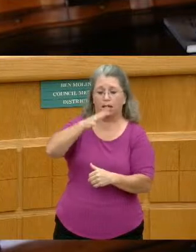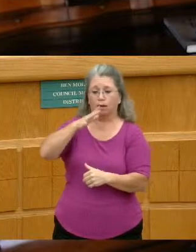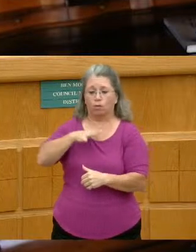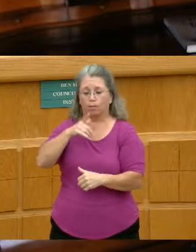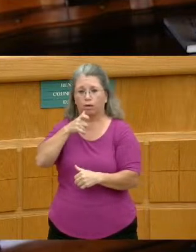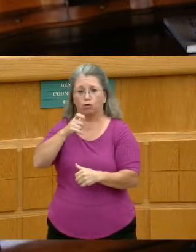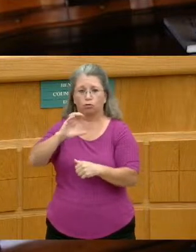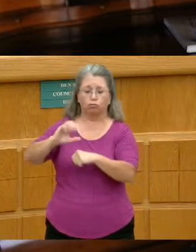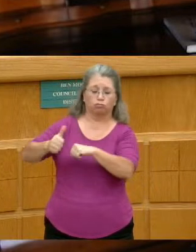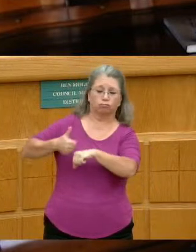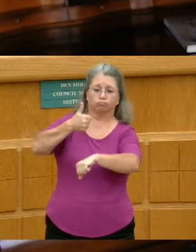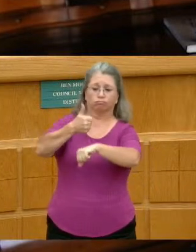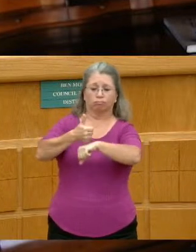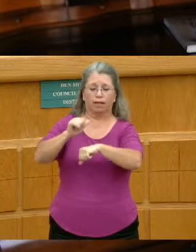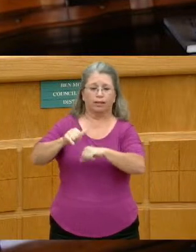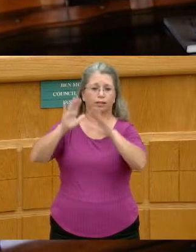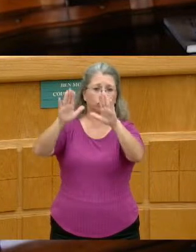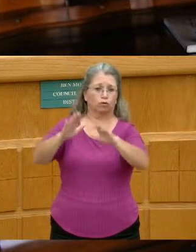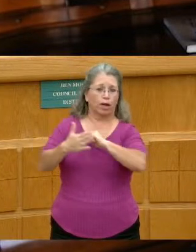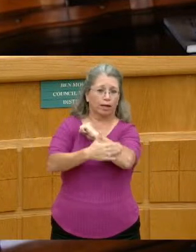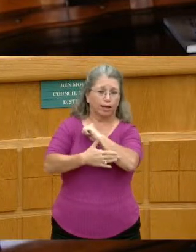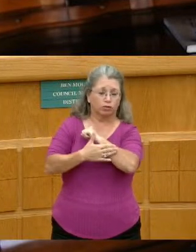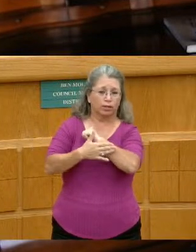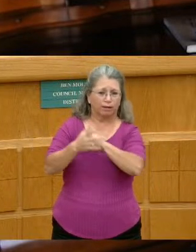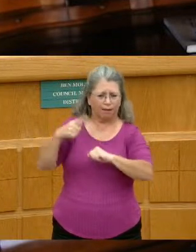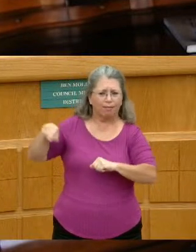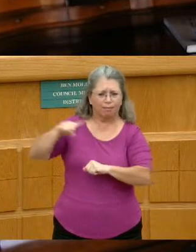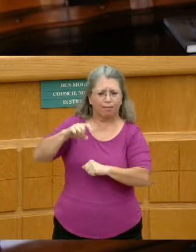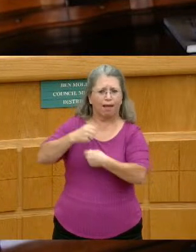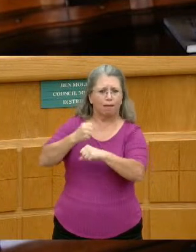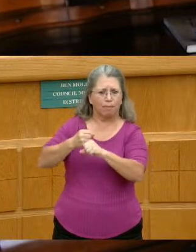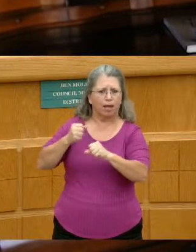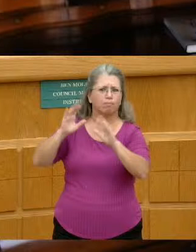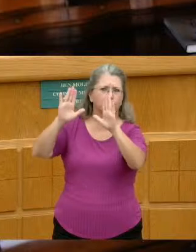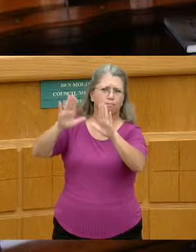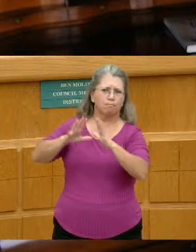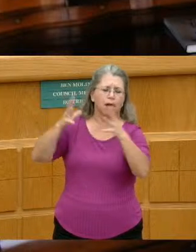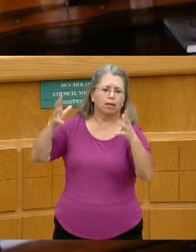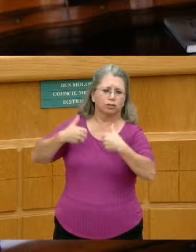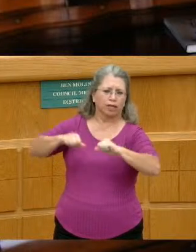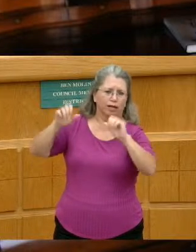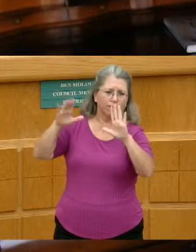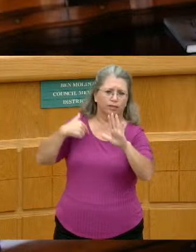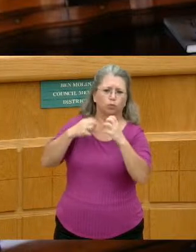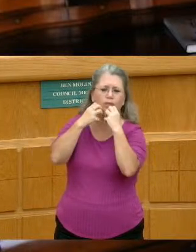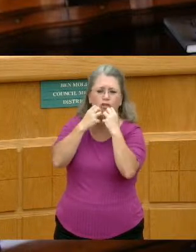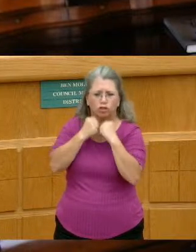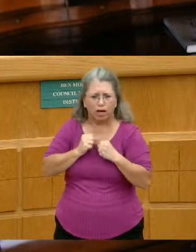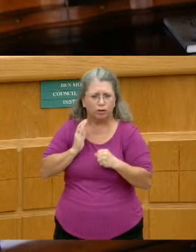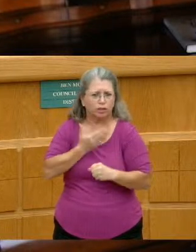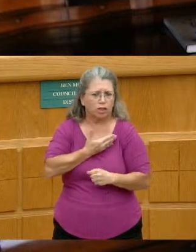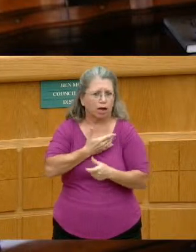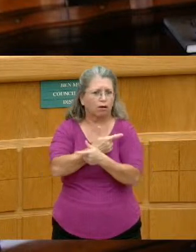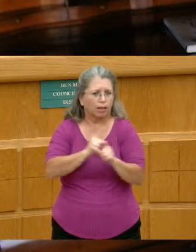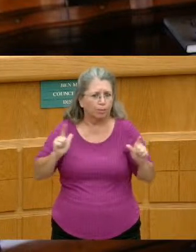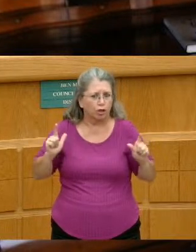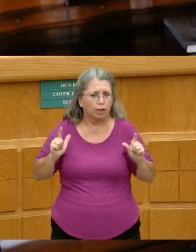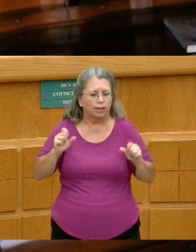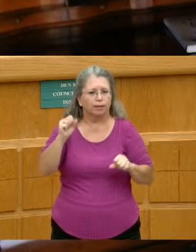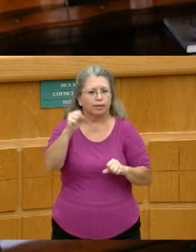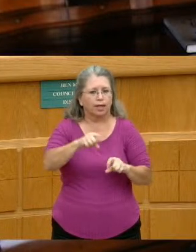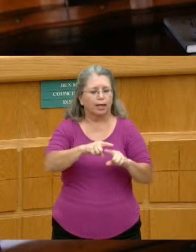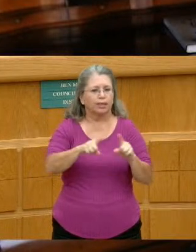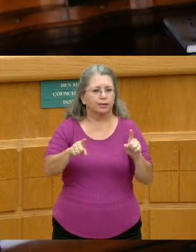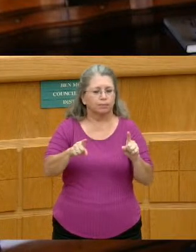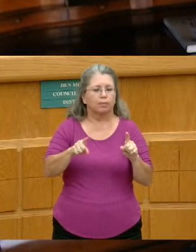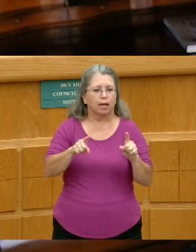made great sacrifices, and we all cherish personal liberty. But persevering every personal